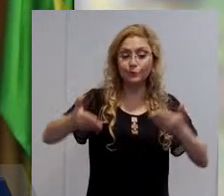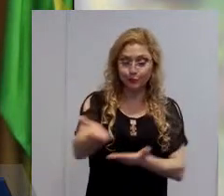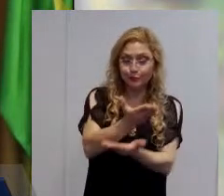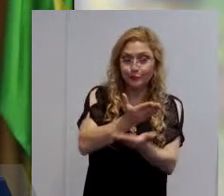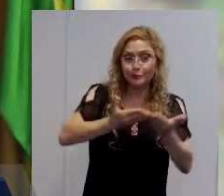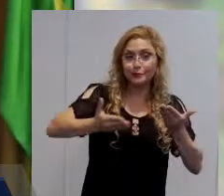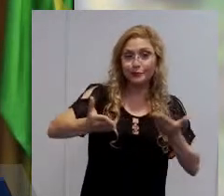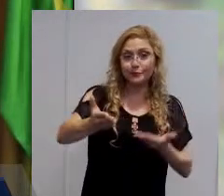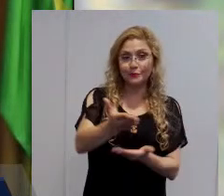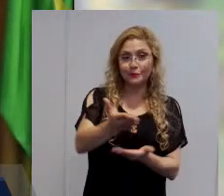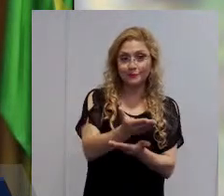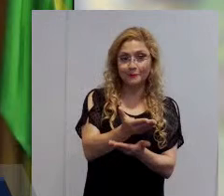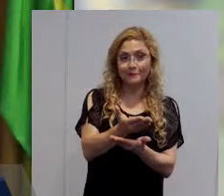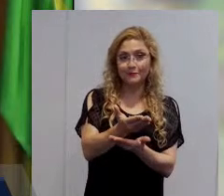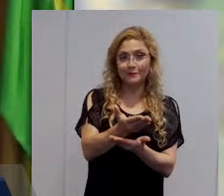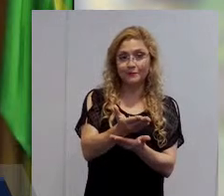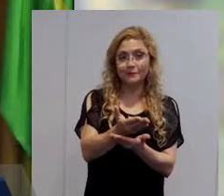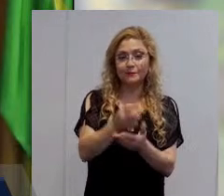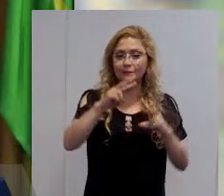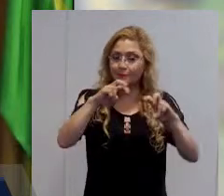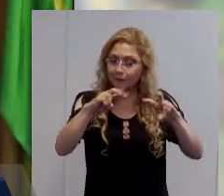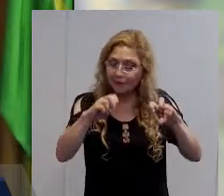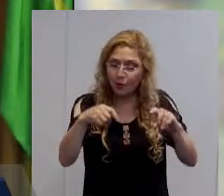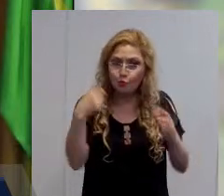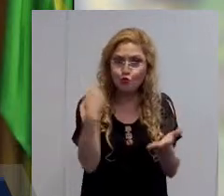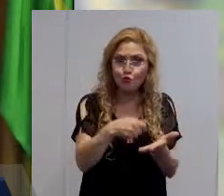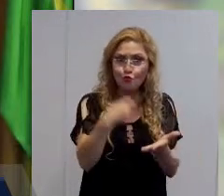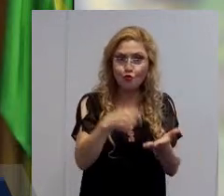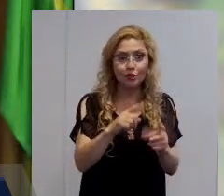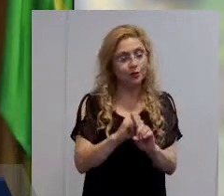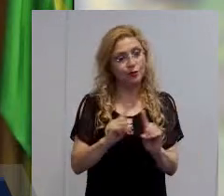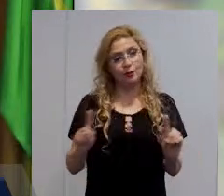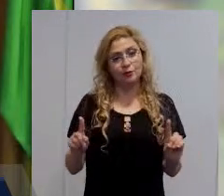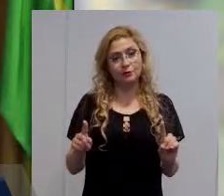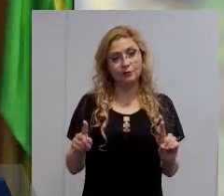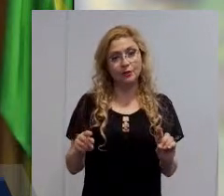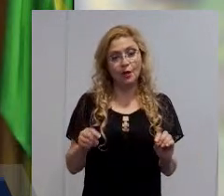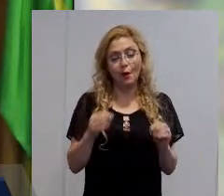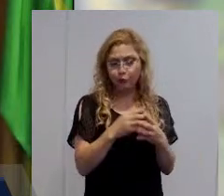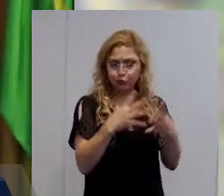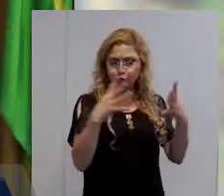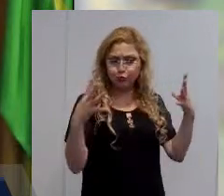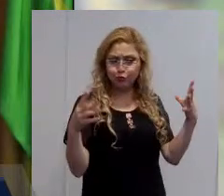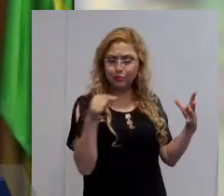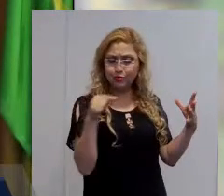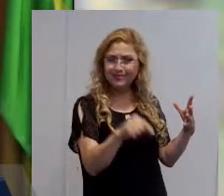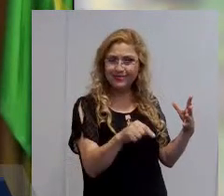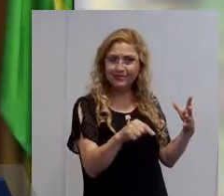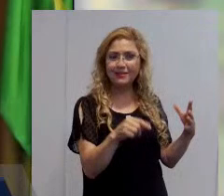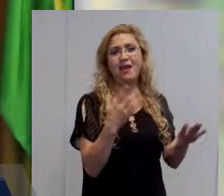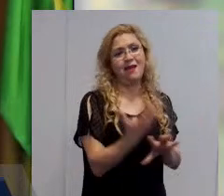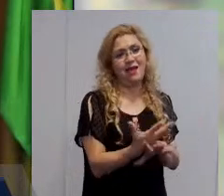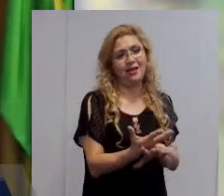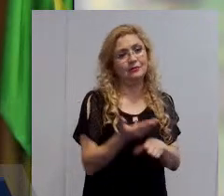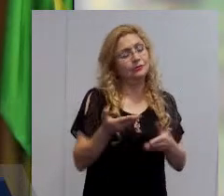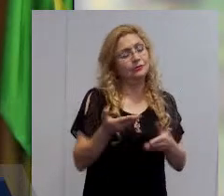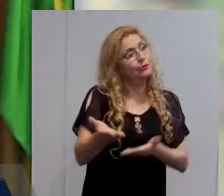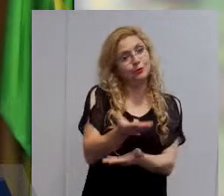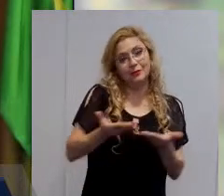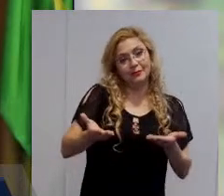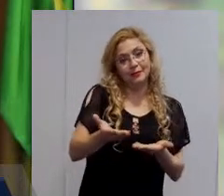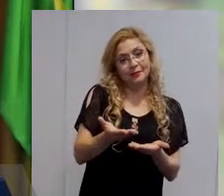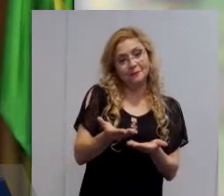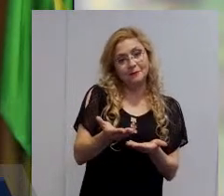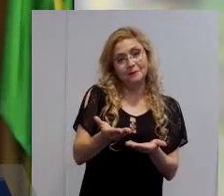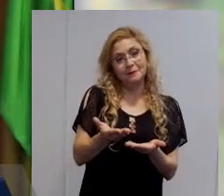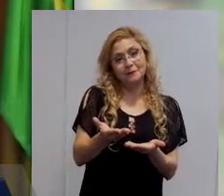and so that we can, so that research is not so expensive. I know there's a lot out there that we can actually